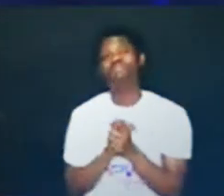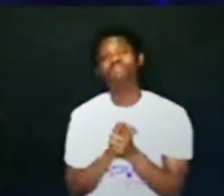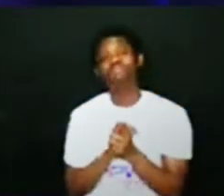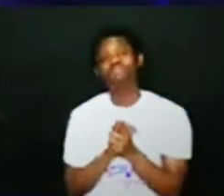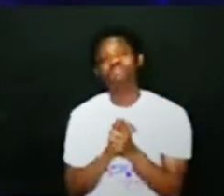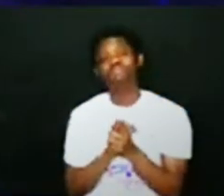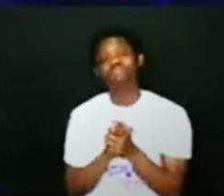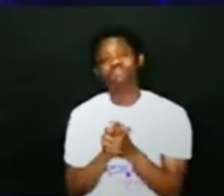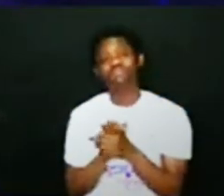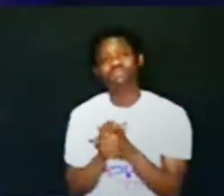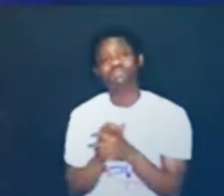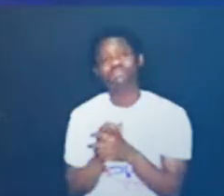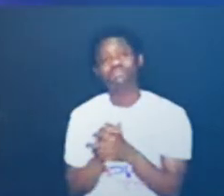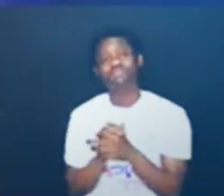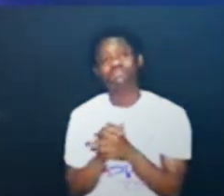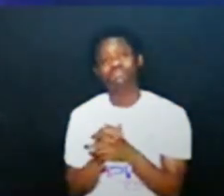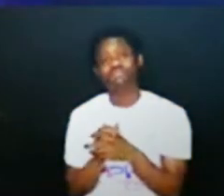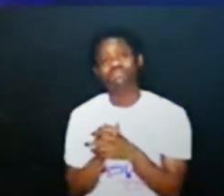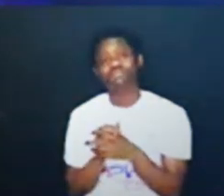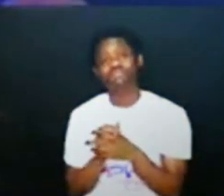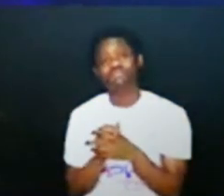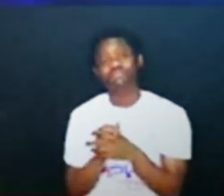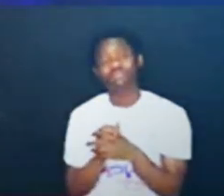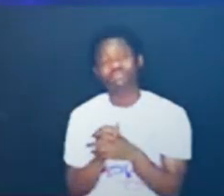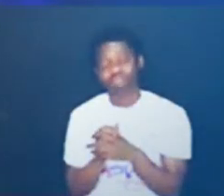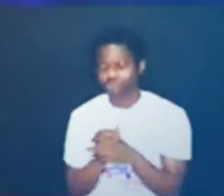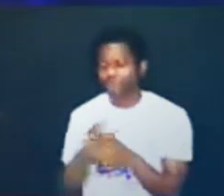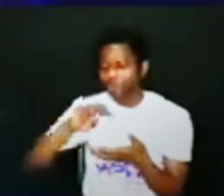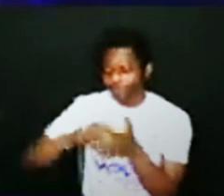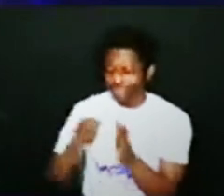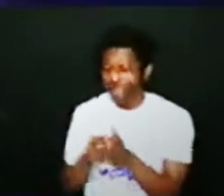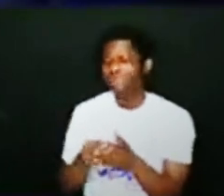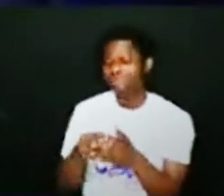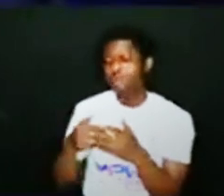hatred, and this one is making it worse.